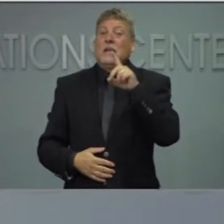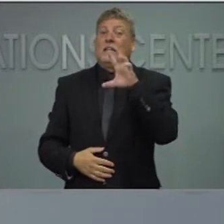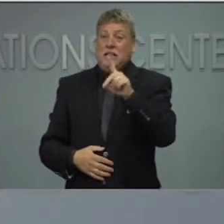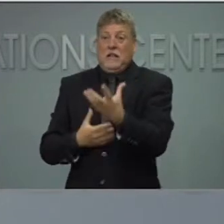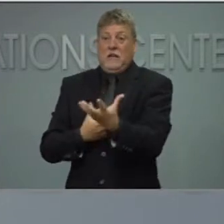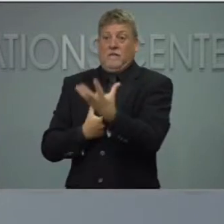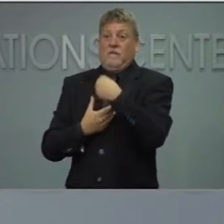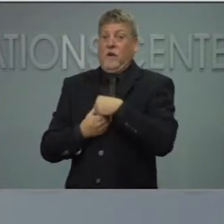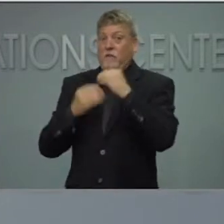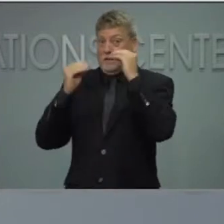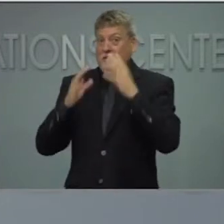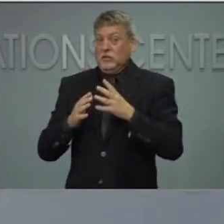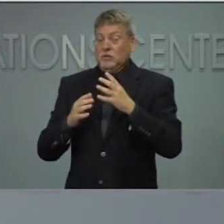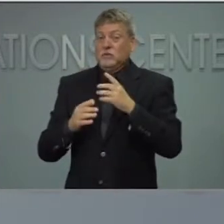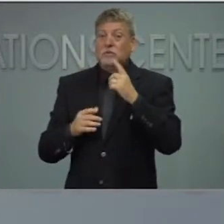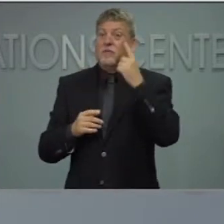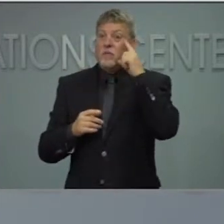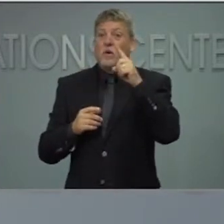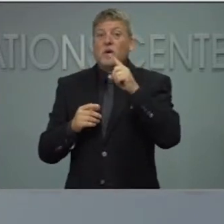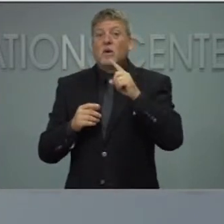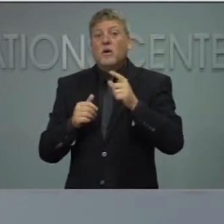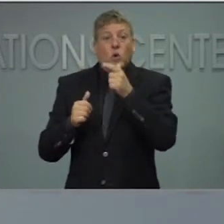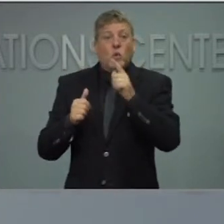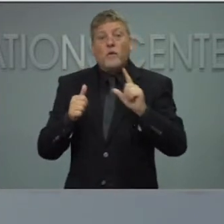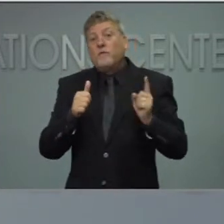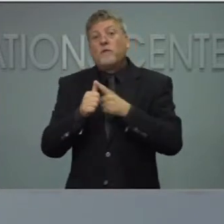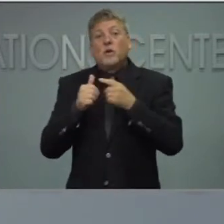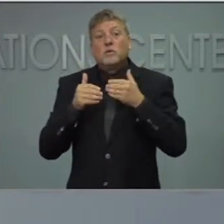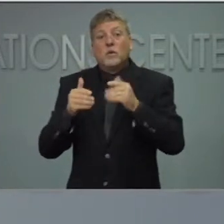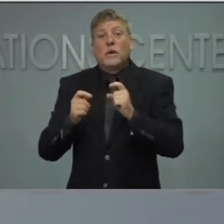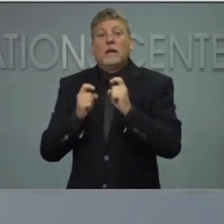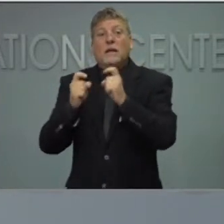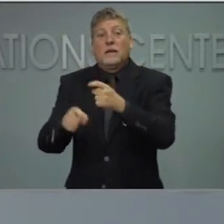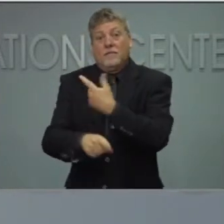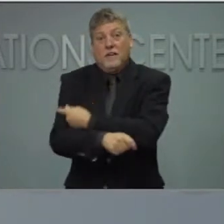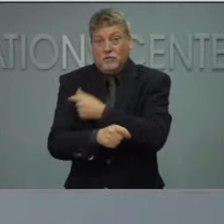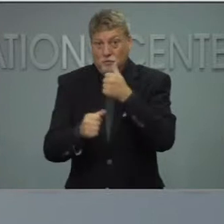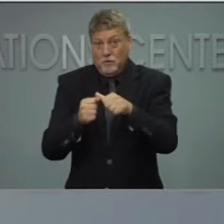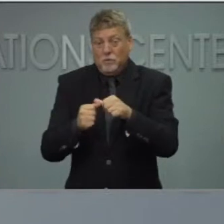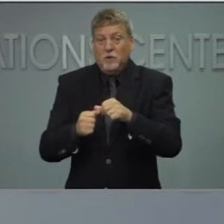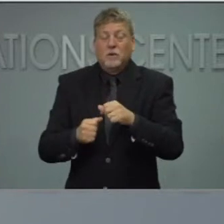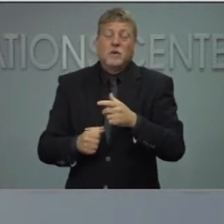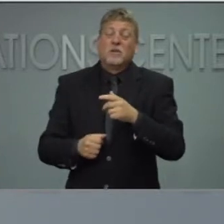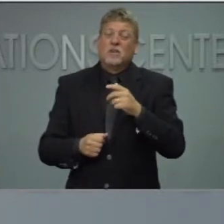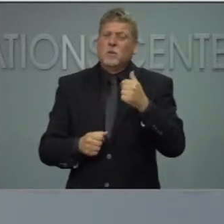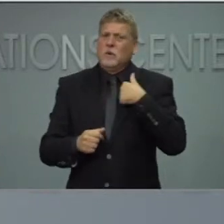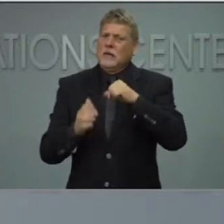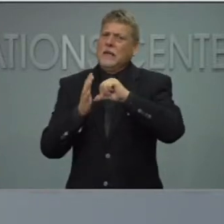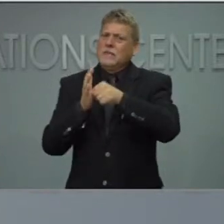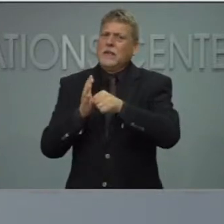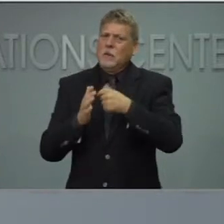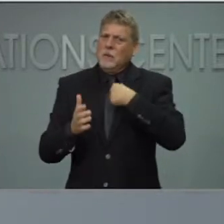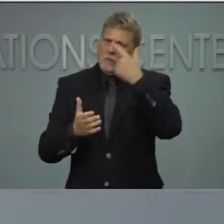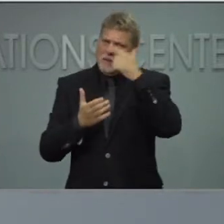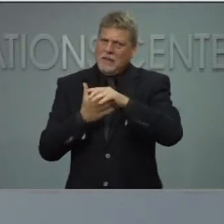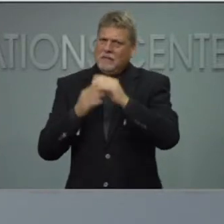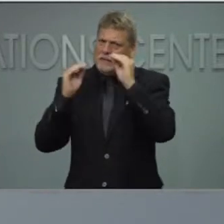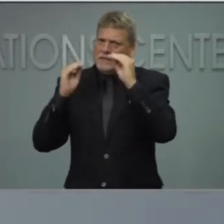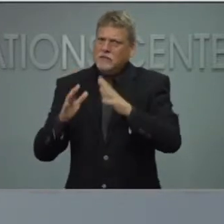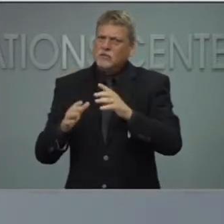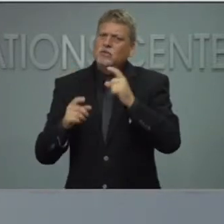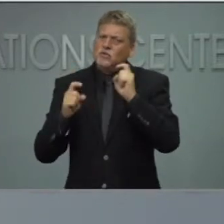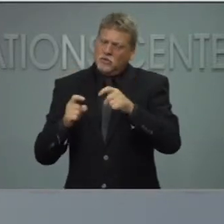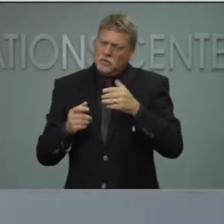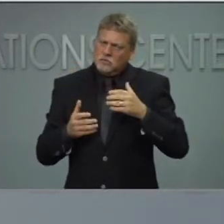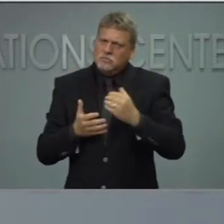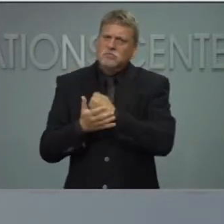process when we were making decisions about how to prioritize people. So we've sent the signal how important it is that we believe that educators should be